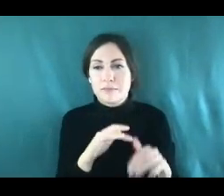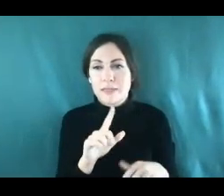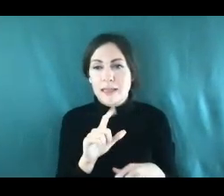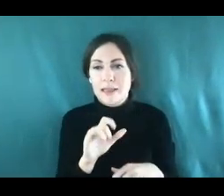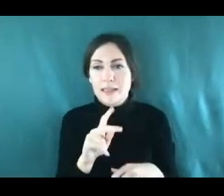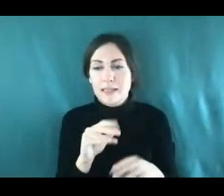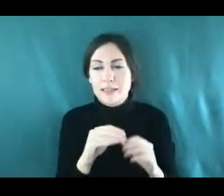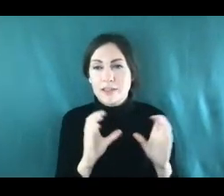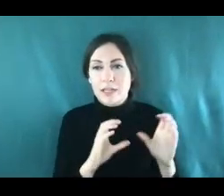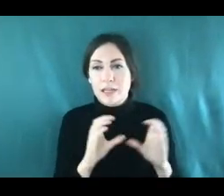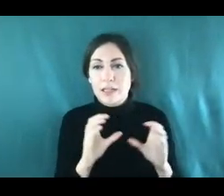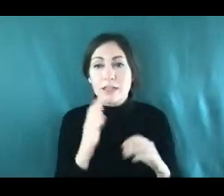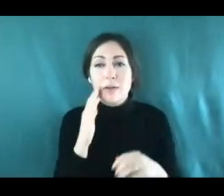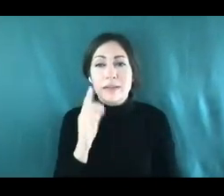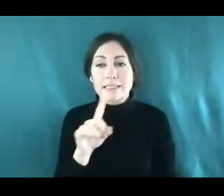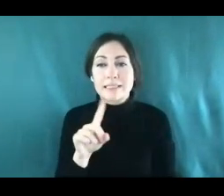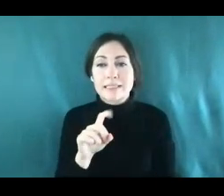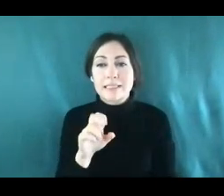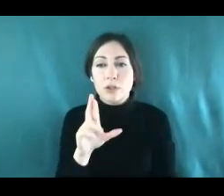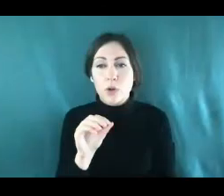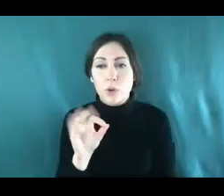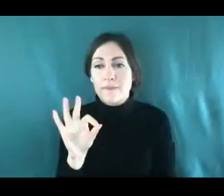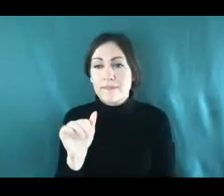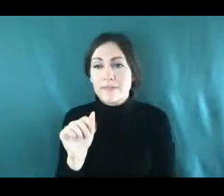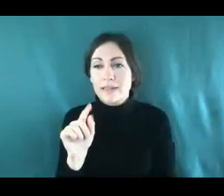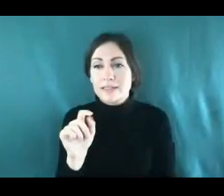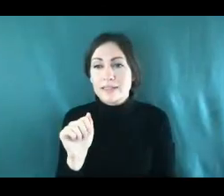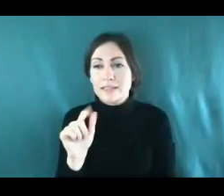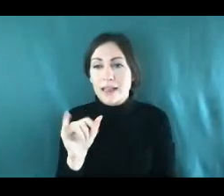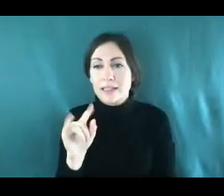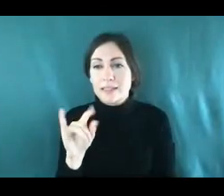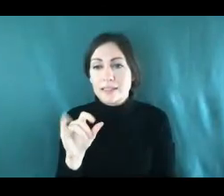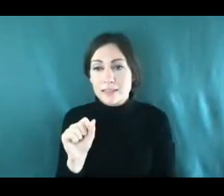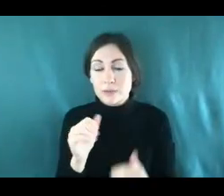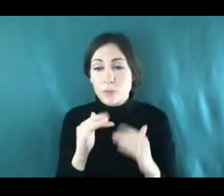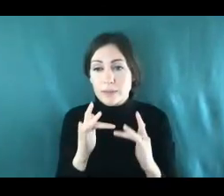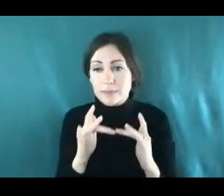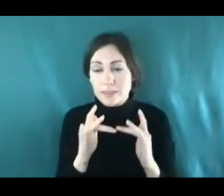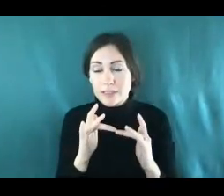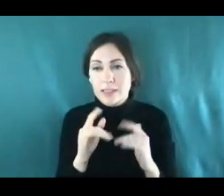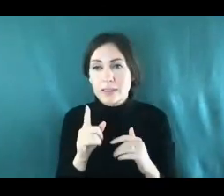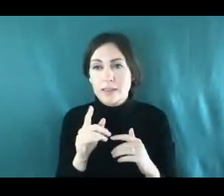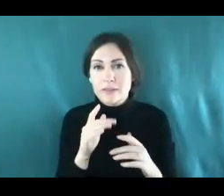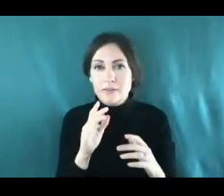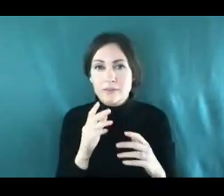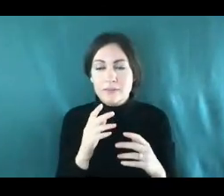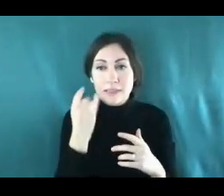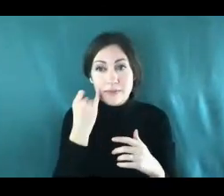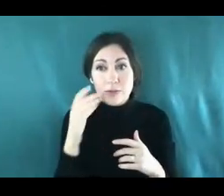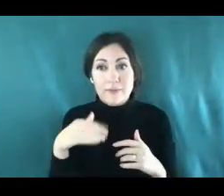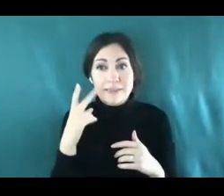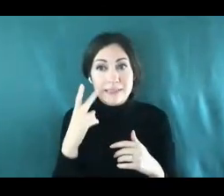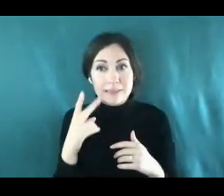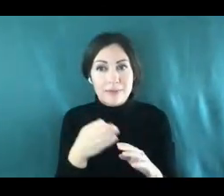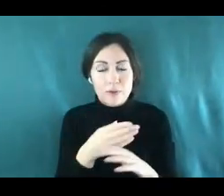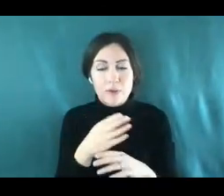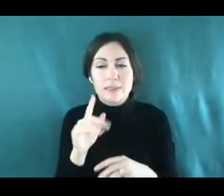the Zero Fatalities website, which if you've not visited it before, it is Zero